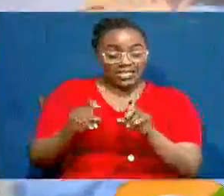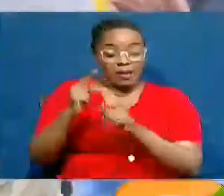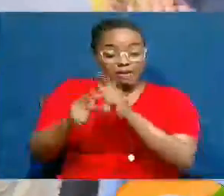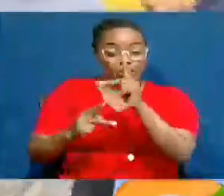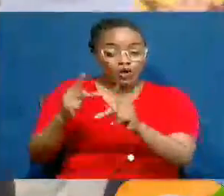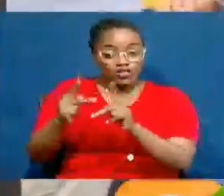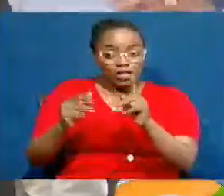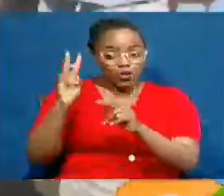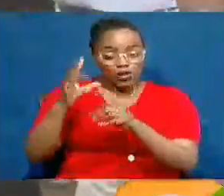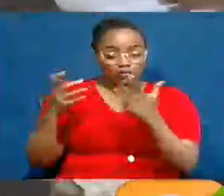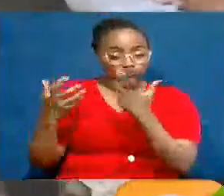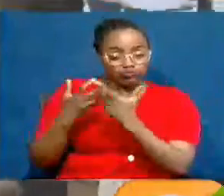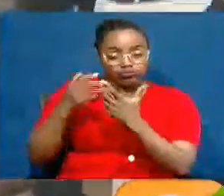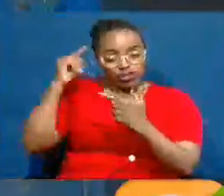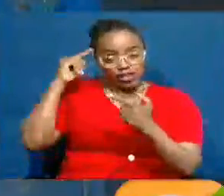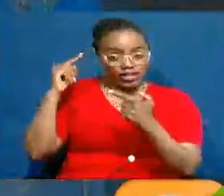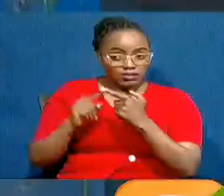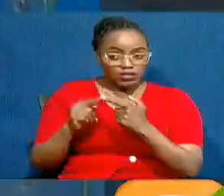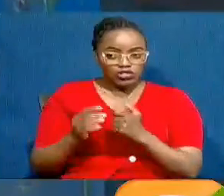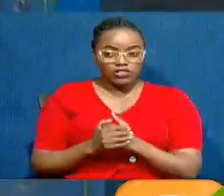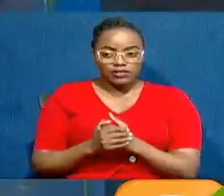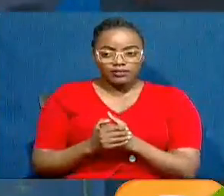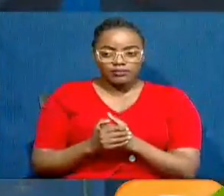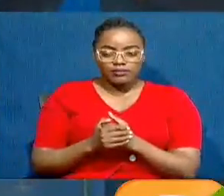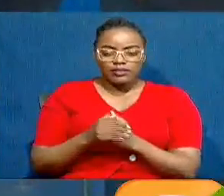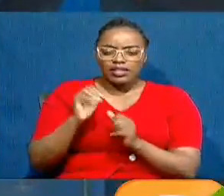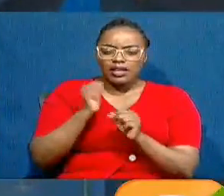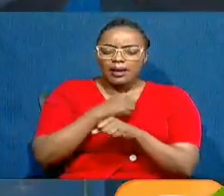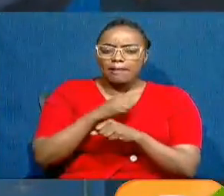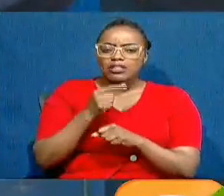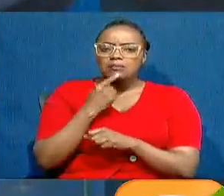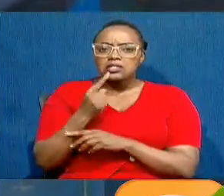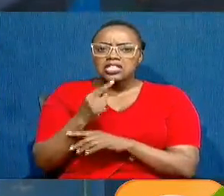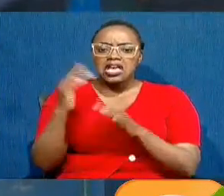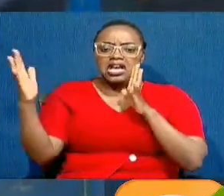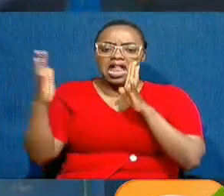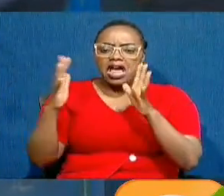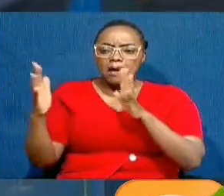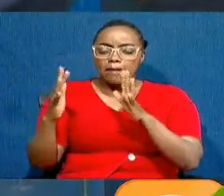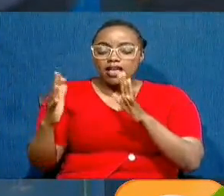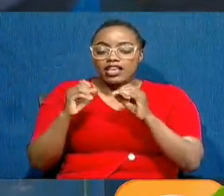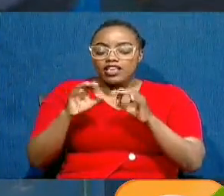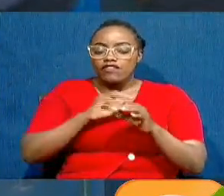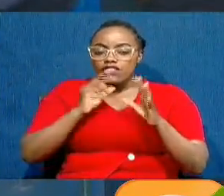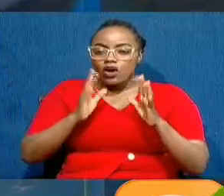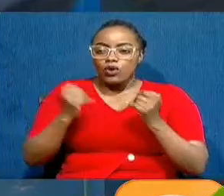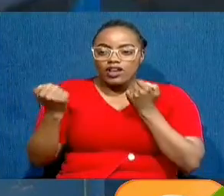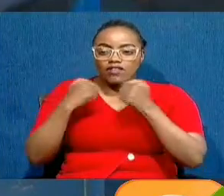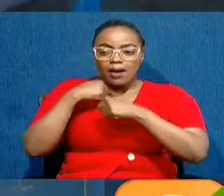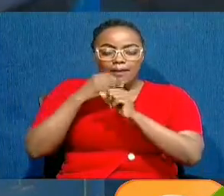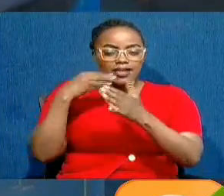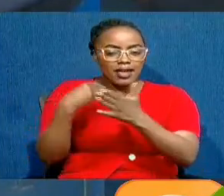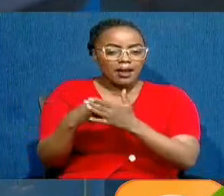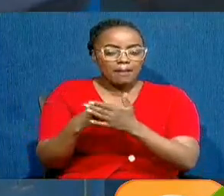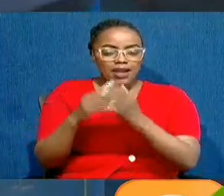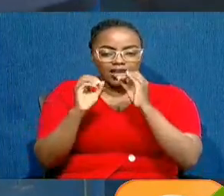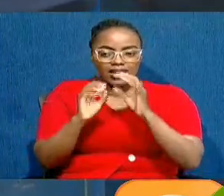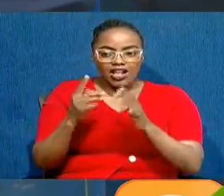the expectations. You cannot preach climate if the owner of the vehicle is not making money.